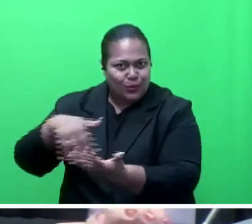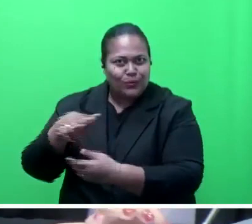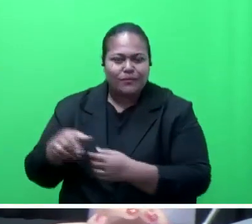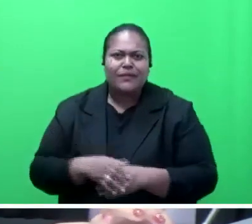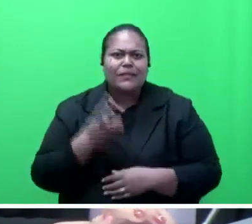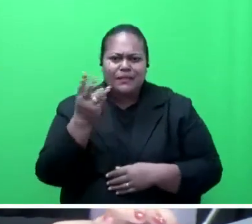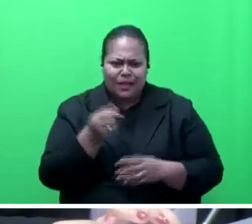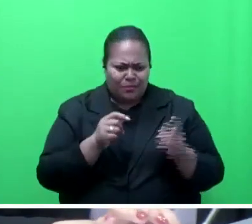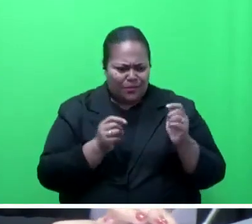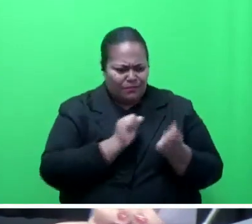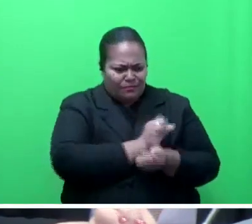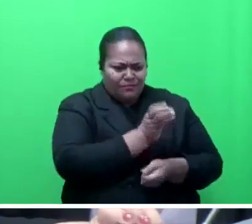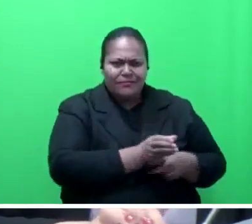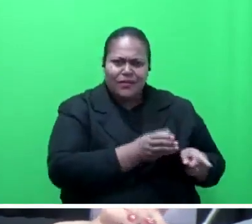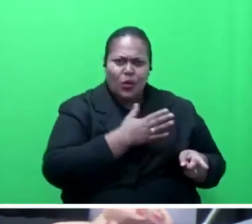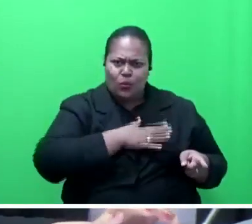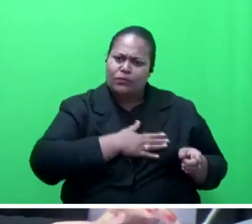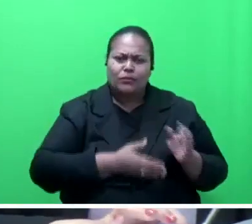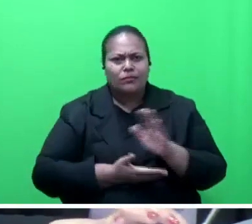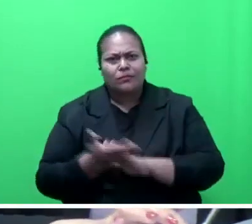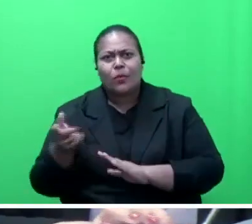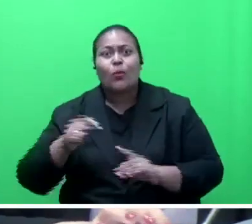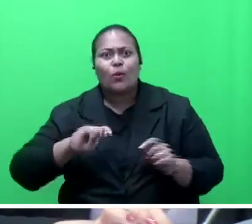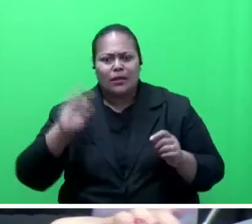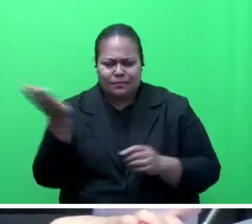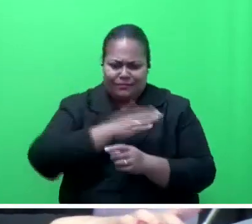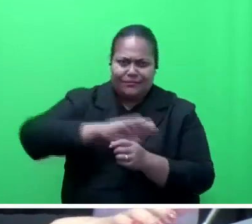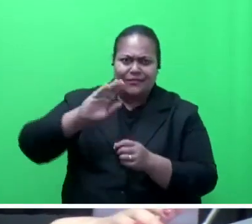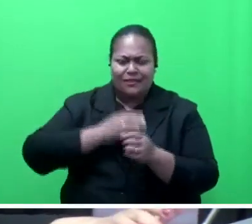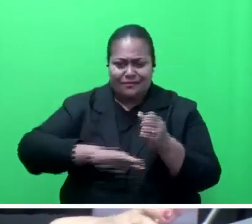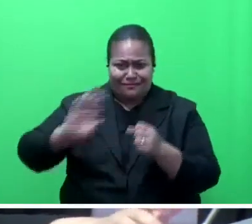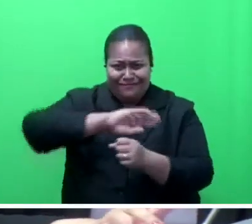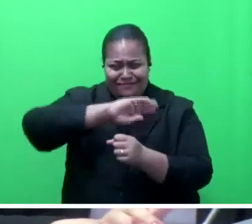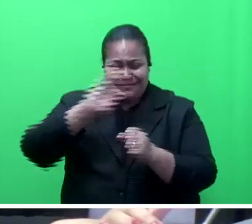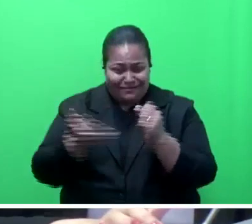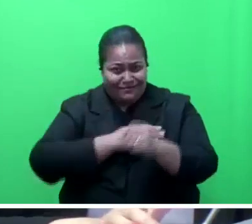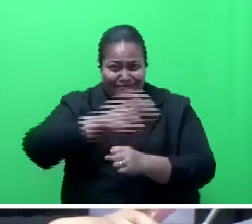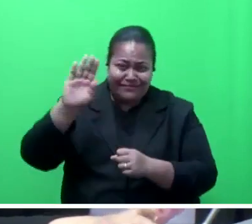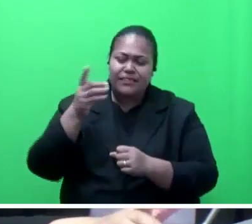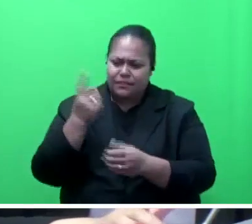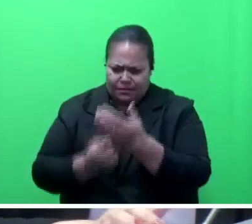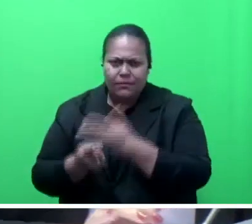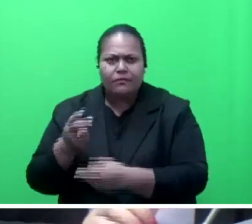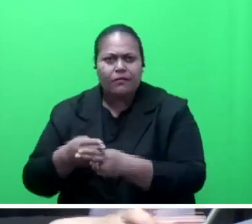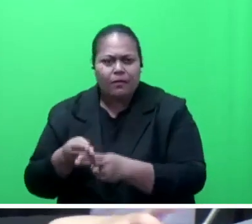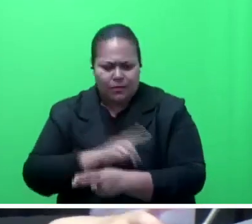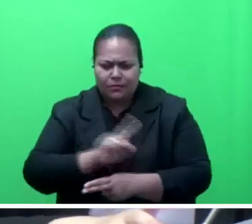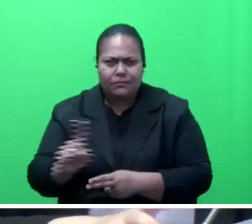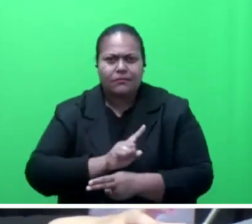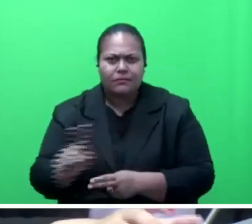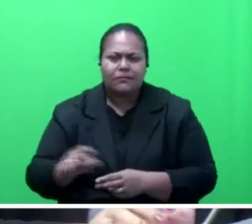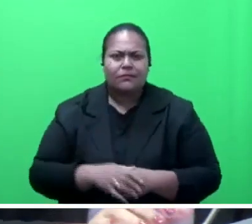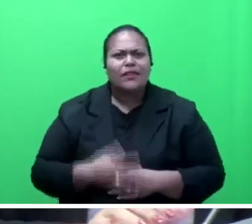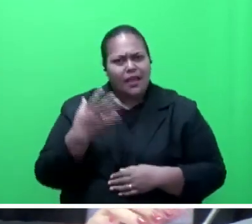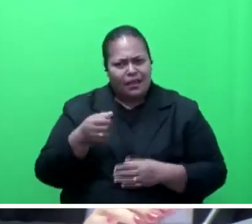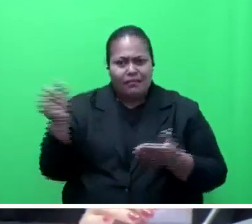sir, as we've seen. We also have, for example, Jane Ricketts, who's done wonderful work where they have an art gallery